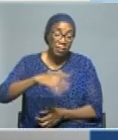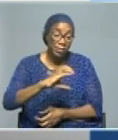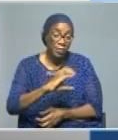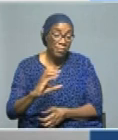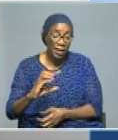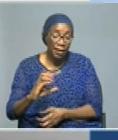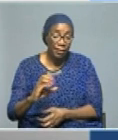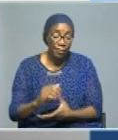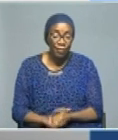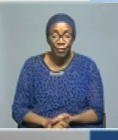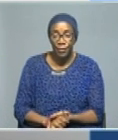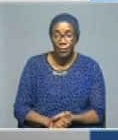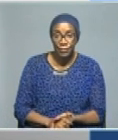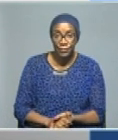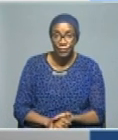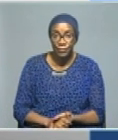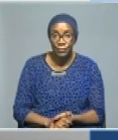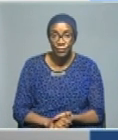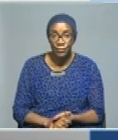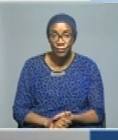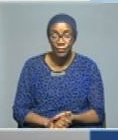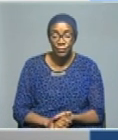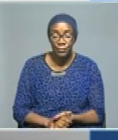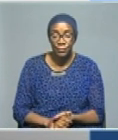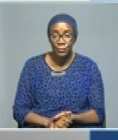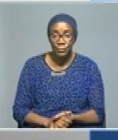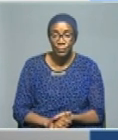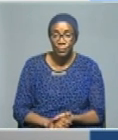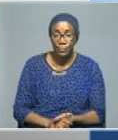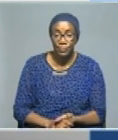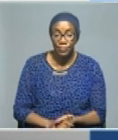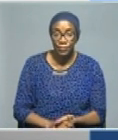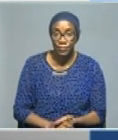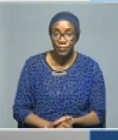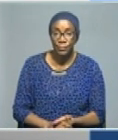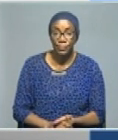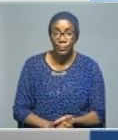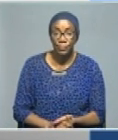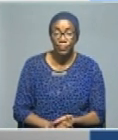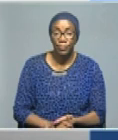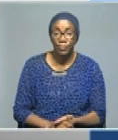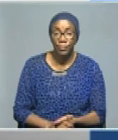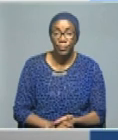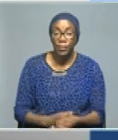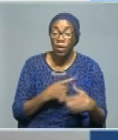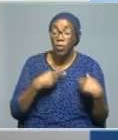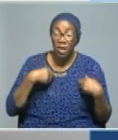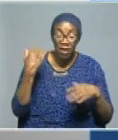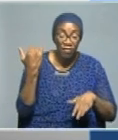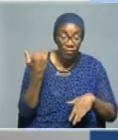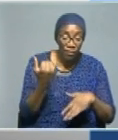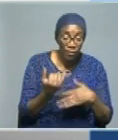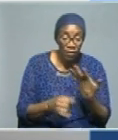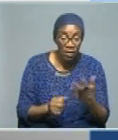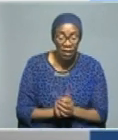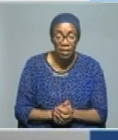China. As we speak, we have already entered collaborations with South Korea, where we'll be sending,